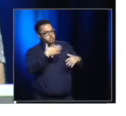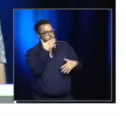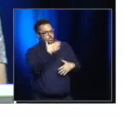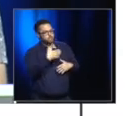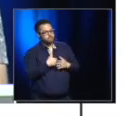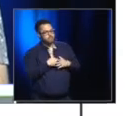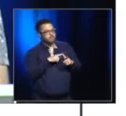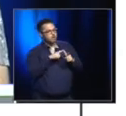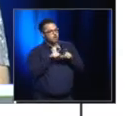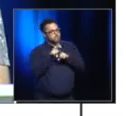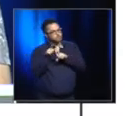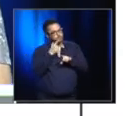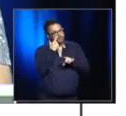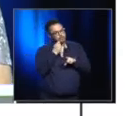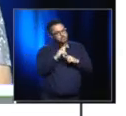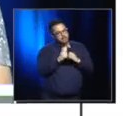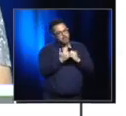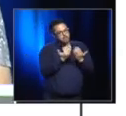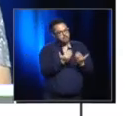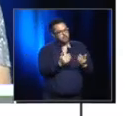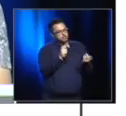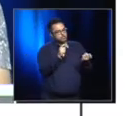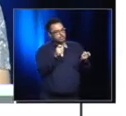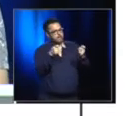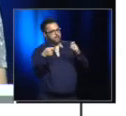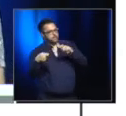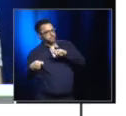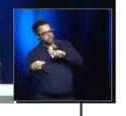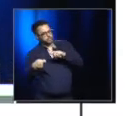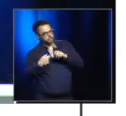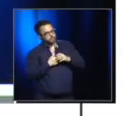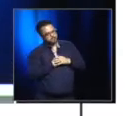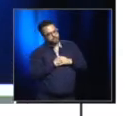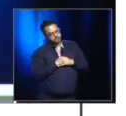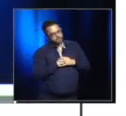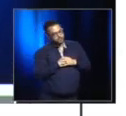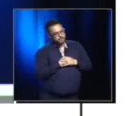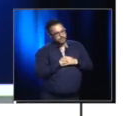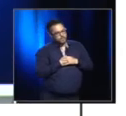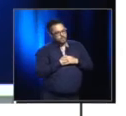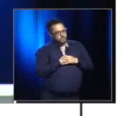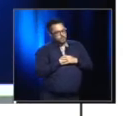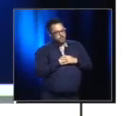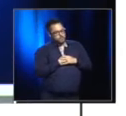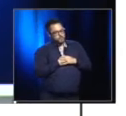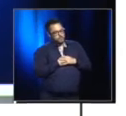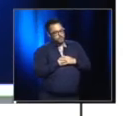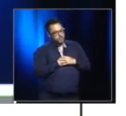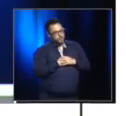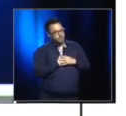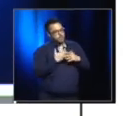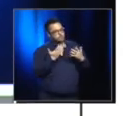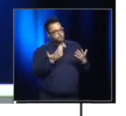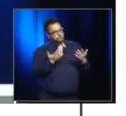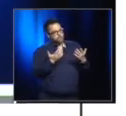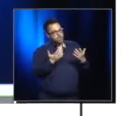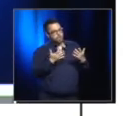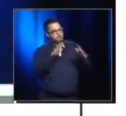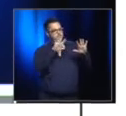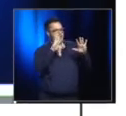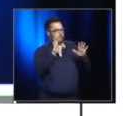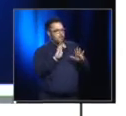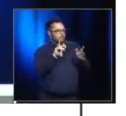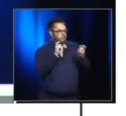we were also interested in how things might change with time. So we got all the climate